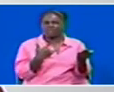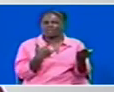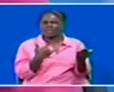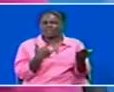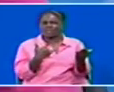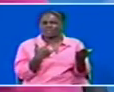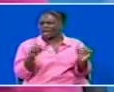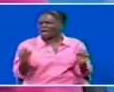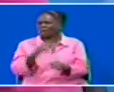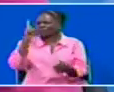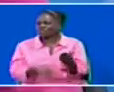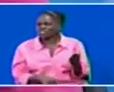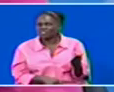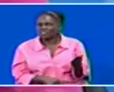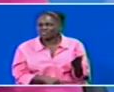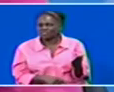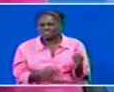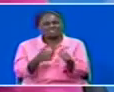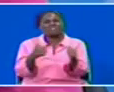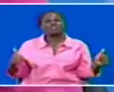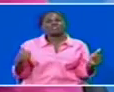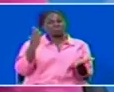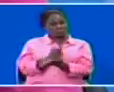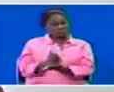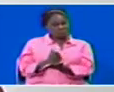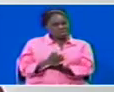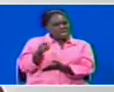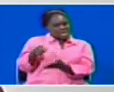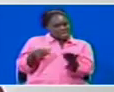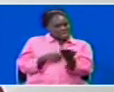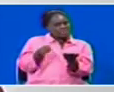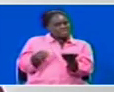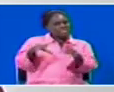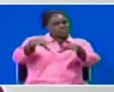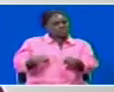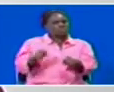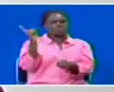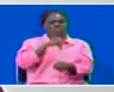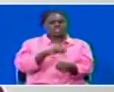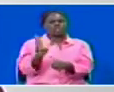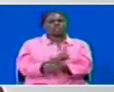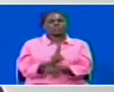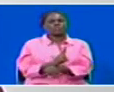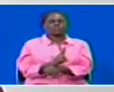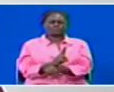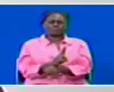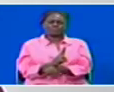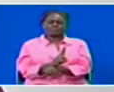yvonneokwara@gmail.com, what will it do? It will reject, isn't it? That this name is already in use.